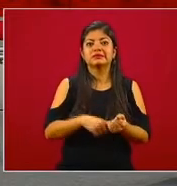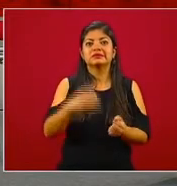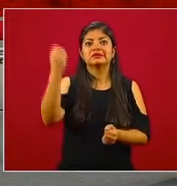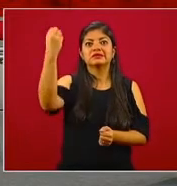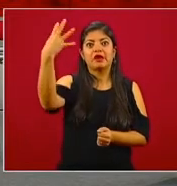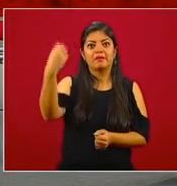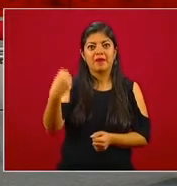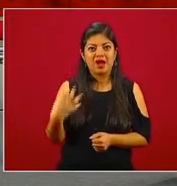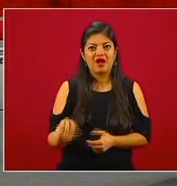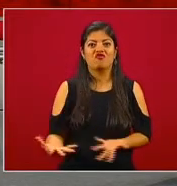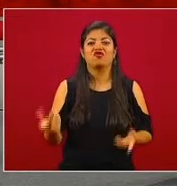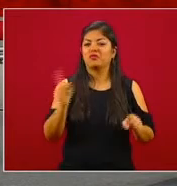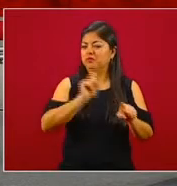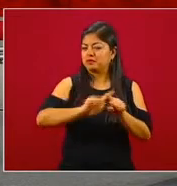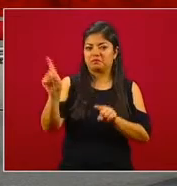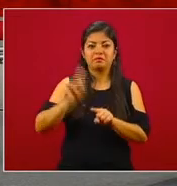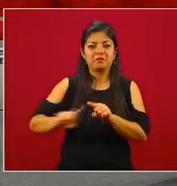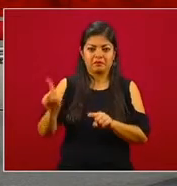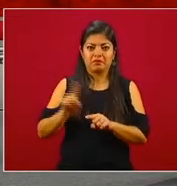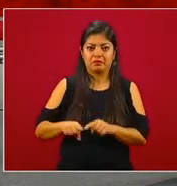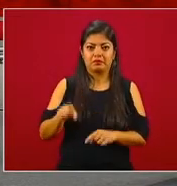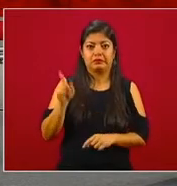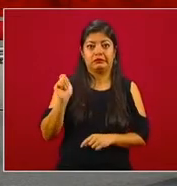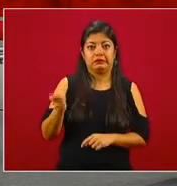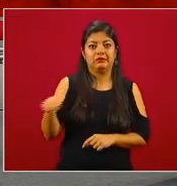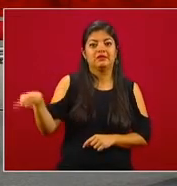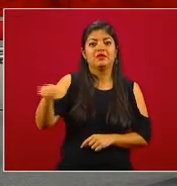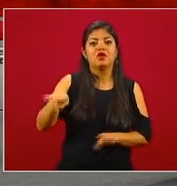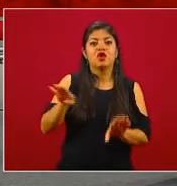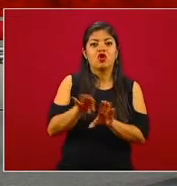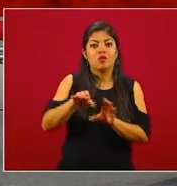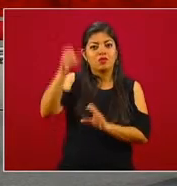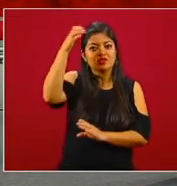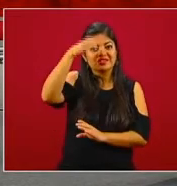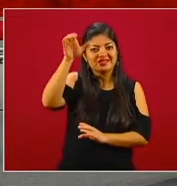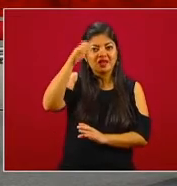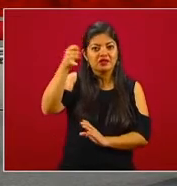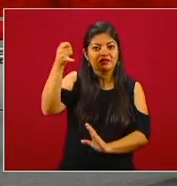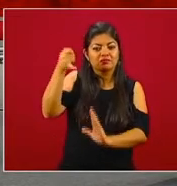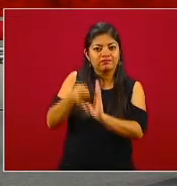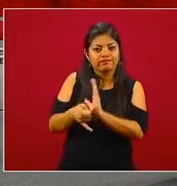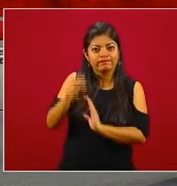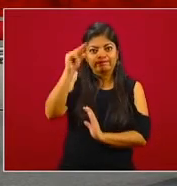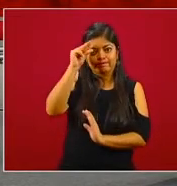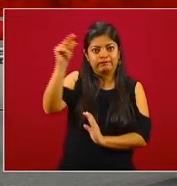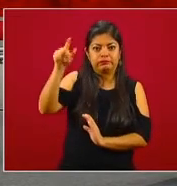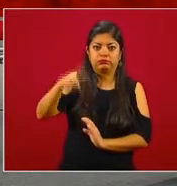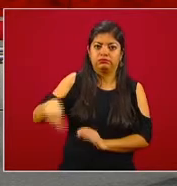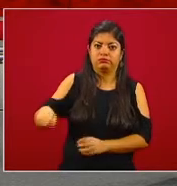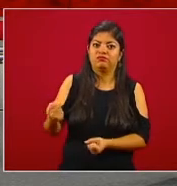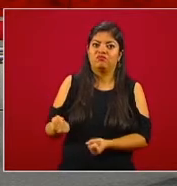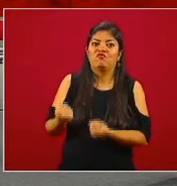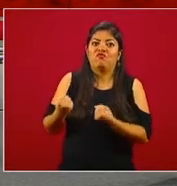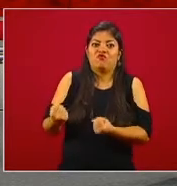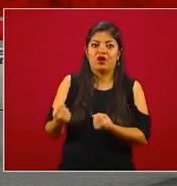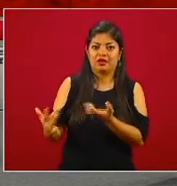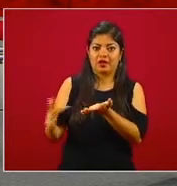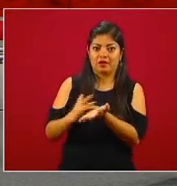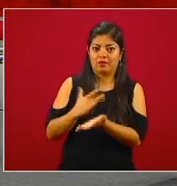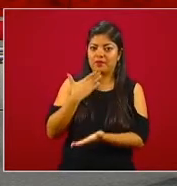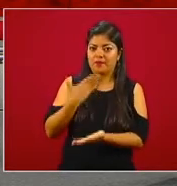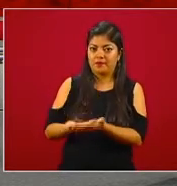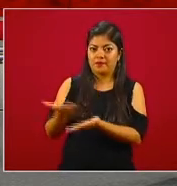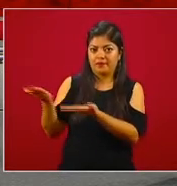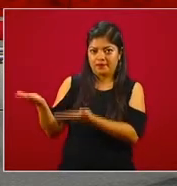on semáforo, public etcétera. mobility, the Son risk nuestra base maps that intelectual y develops the científica stoplight, que and nos ha so forth. robustecido muchísimo. They are Bienvenida. our intellectual and